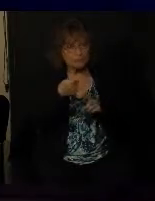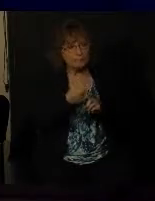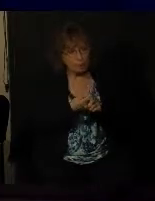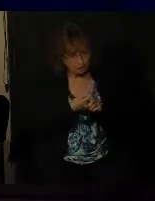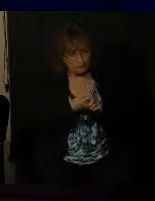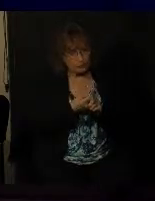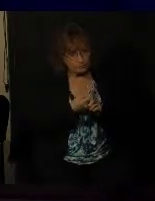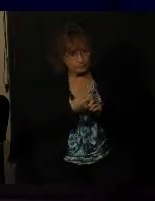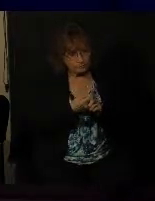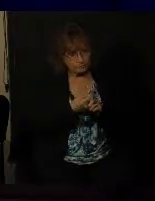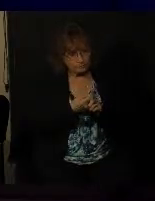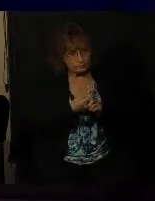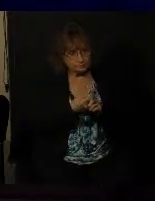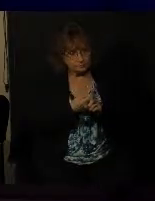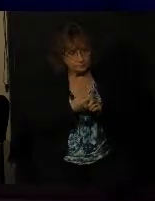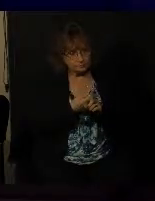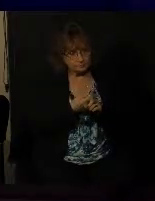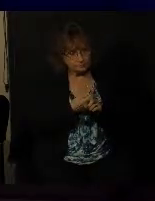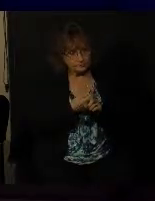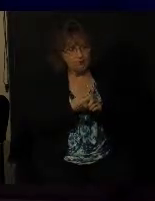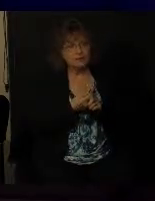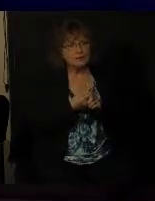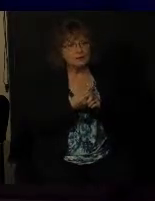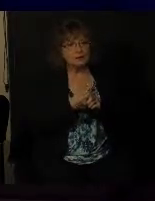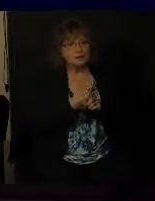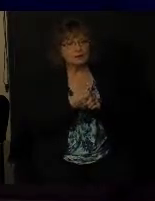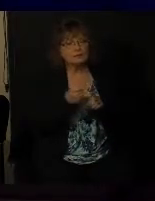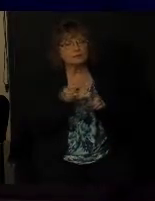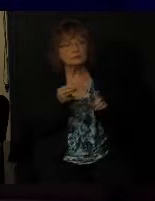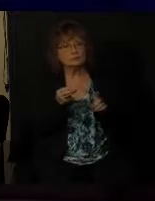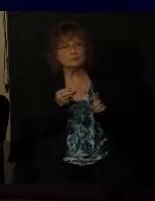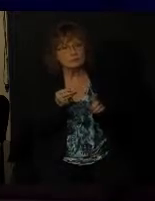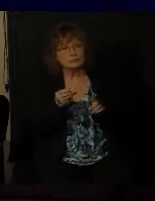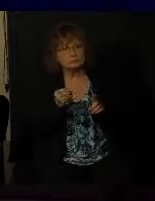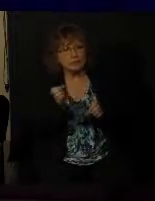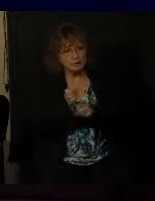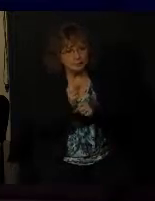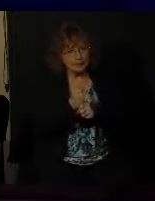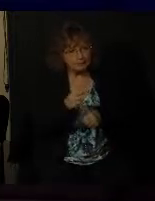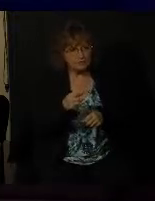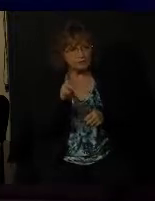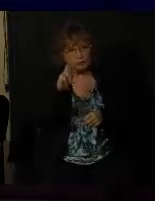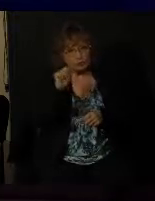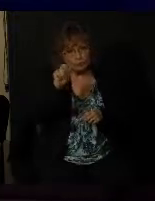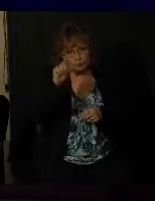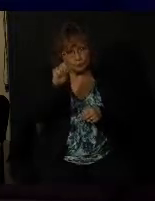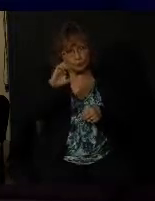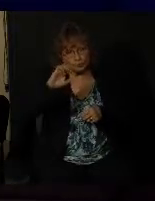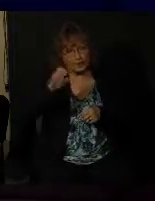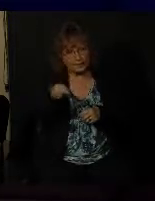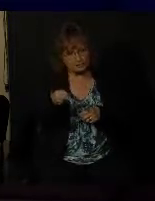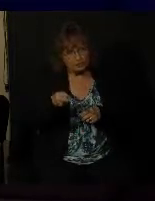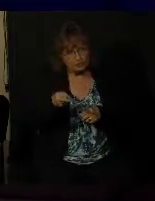even stomach that when they're in a moment of depression and disaster and they're looking for hope? And we got hope!